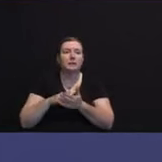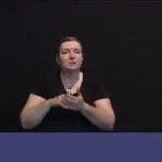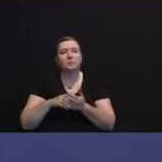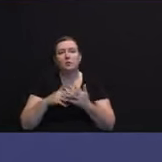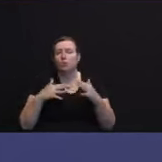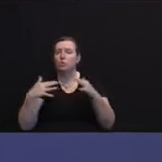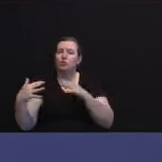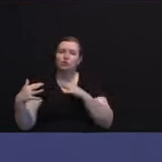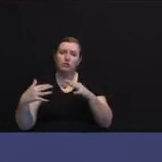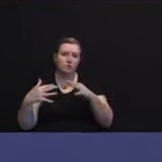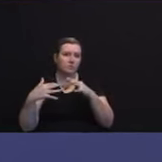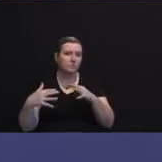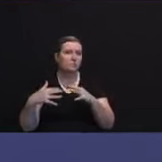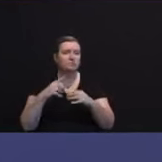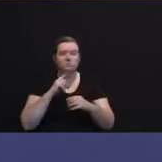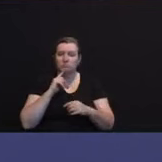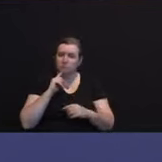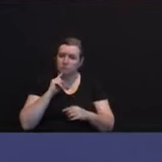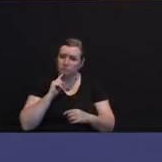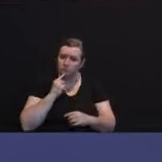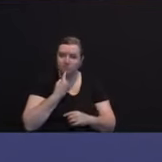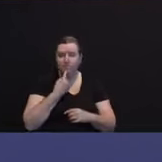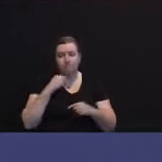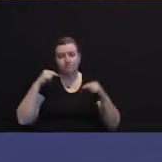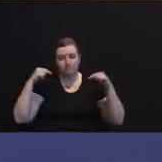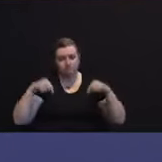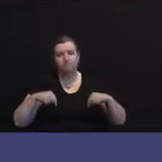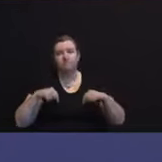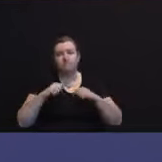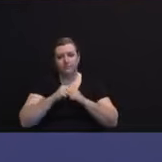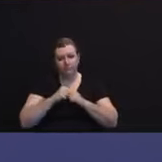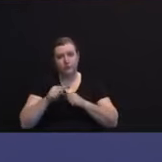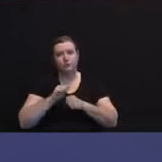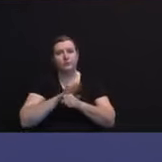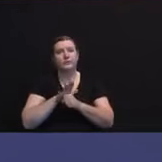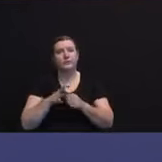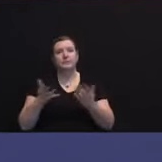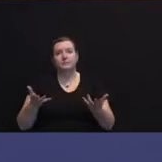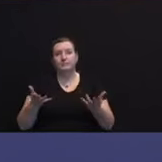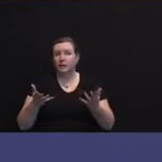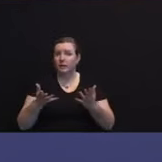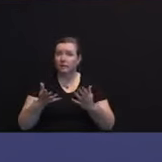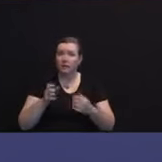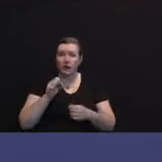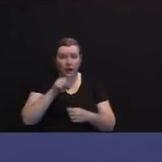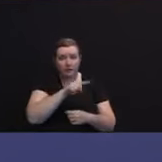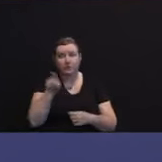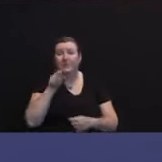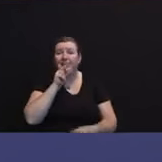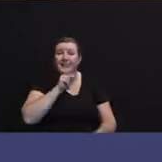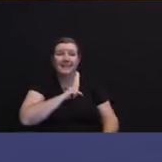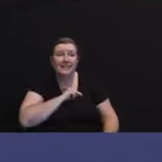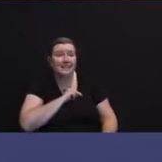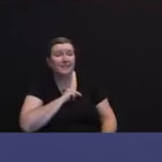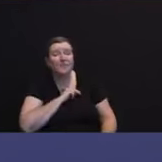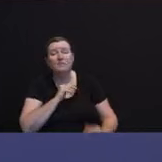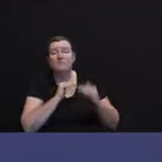ago. And we have got to ask you folks, please limit Thanksgiving. Please limit any private